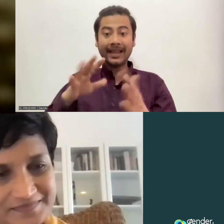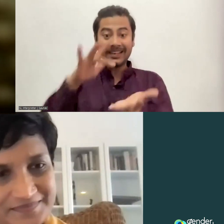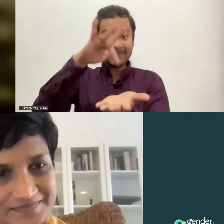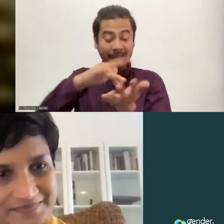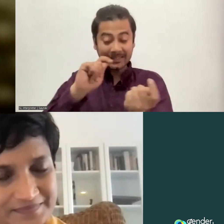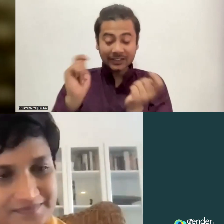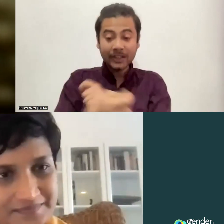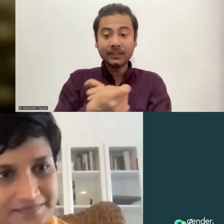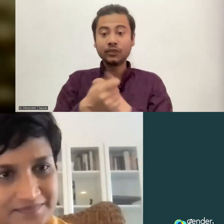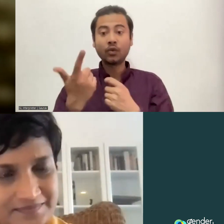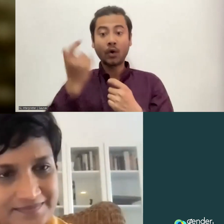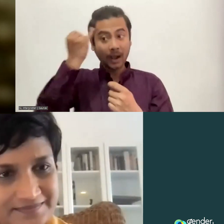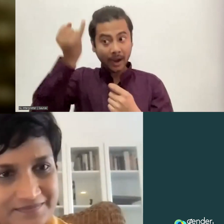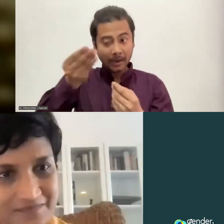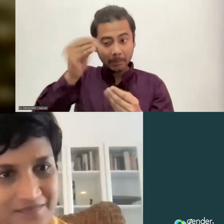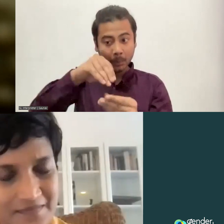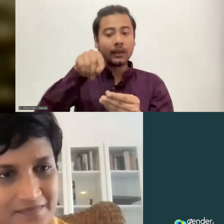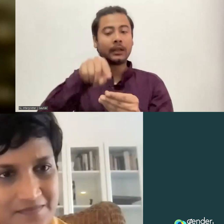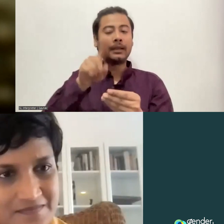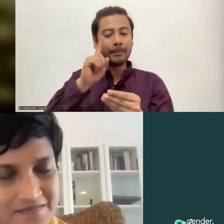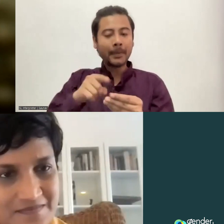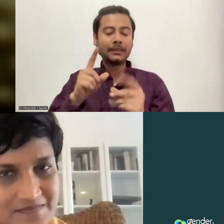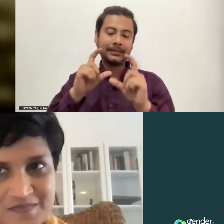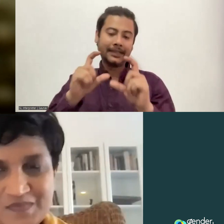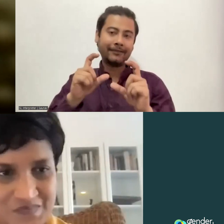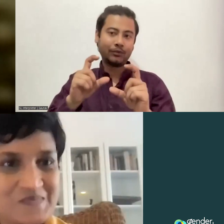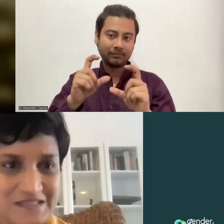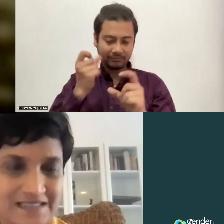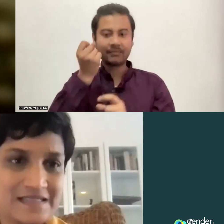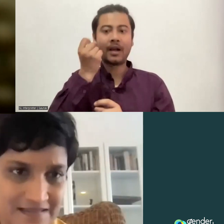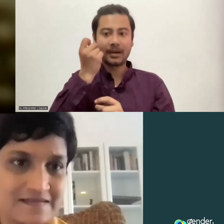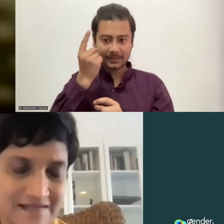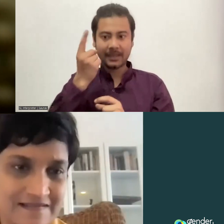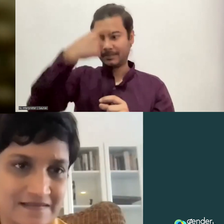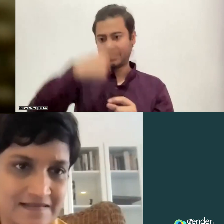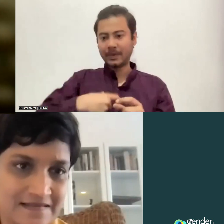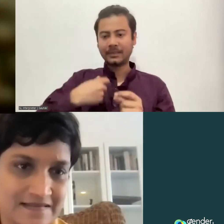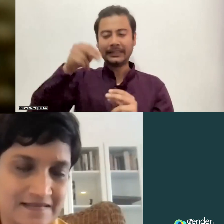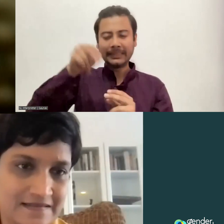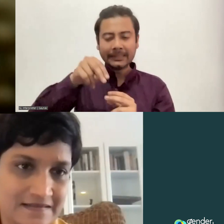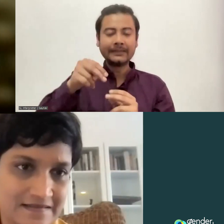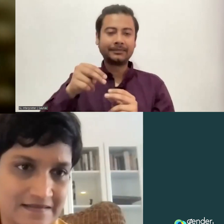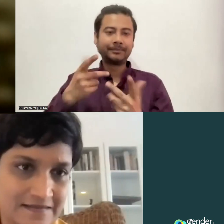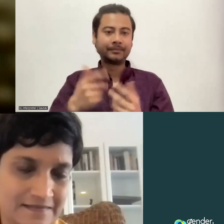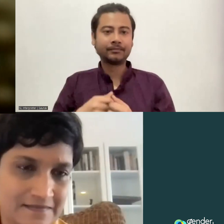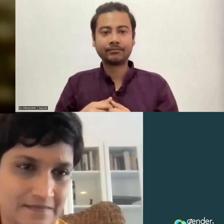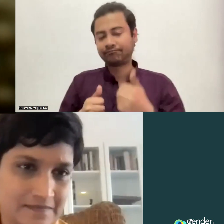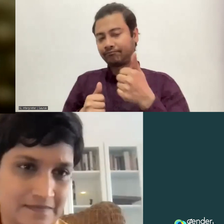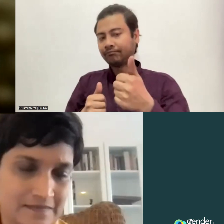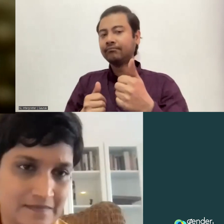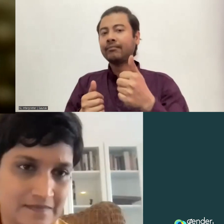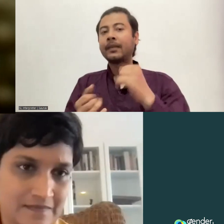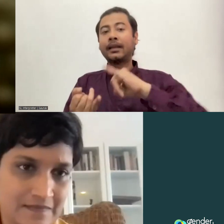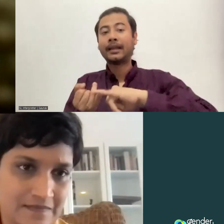Sandhya, that's wonderful. There's so much, and maybe if time permitting, I'll pick up on some of those. But when you're kind of thinking about, and you